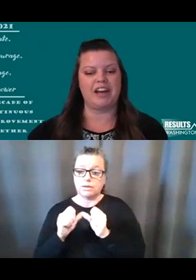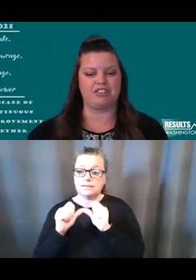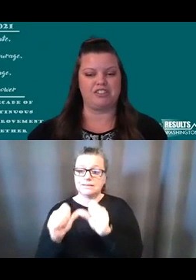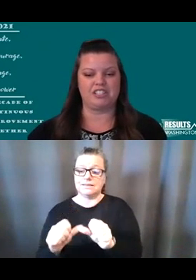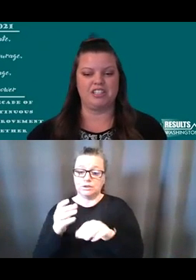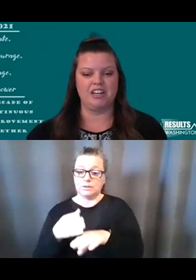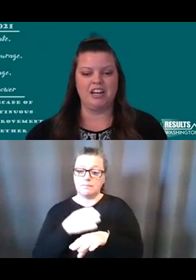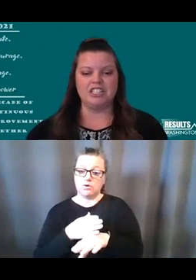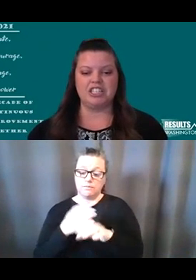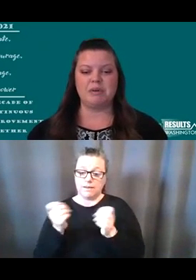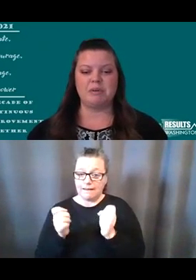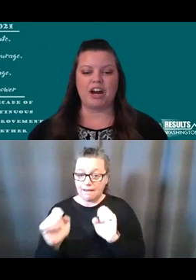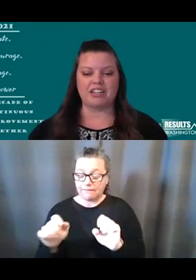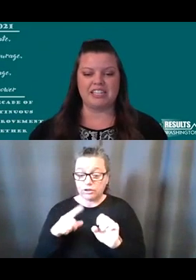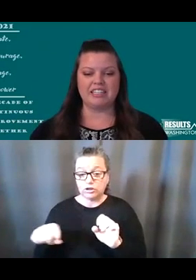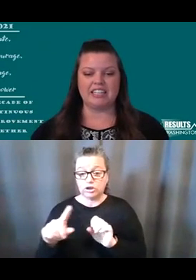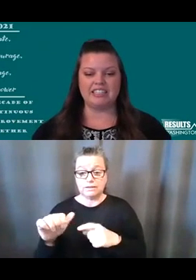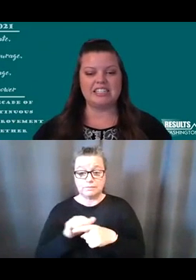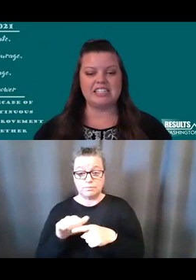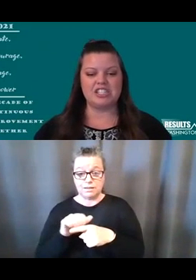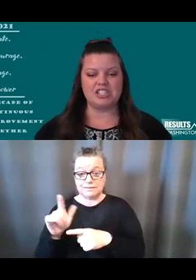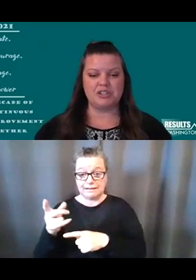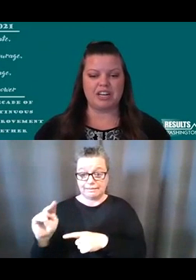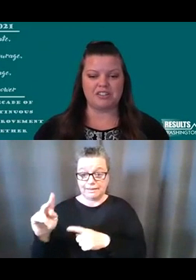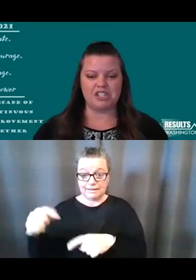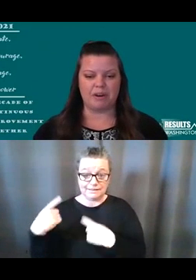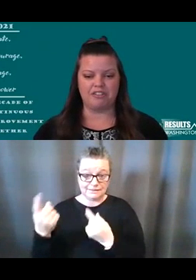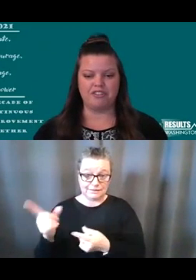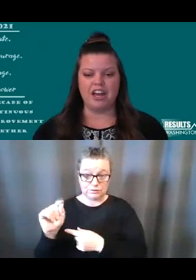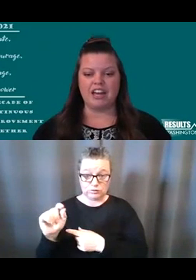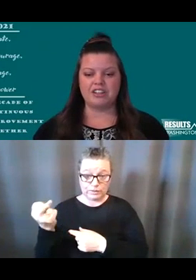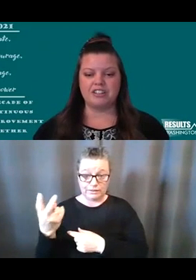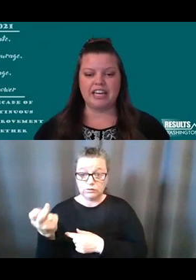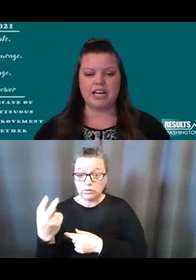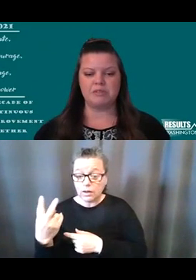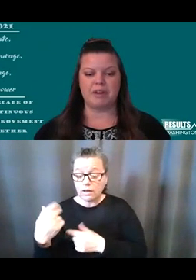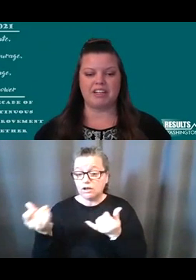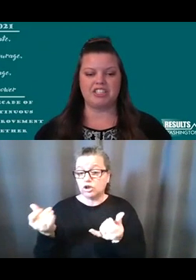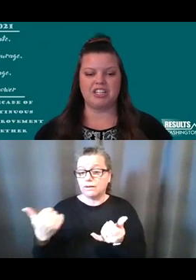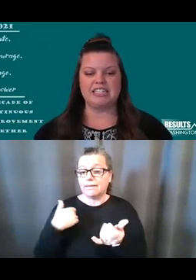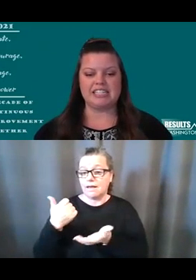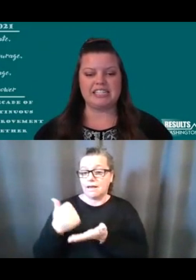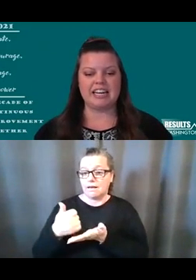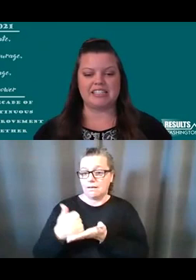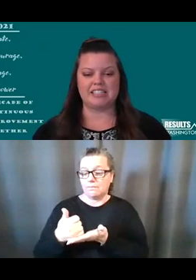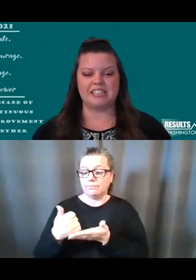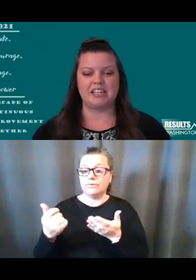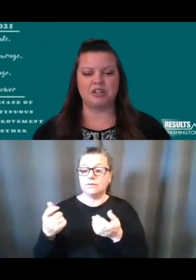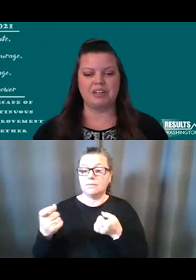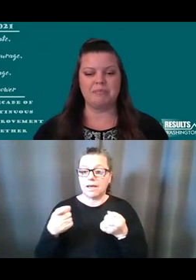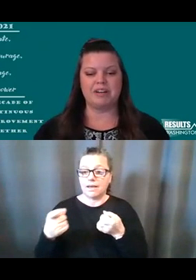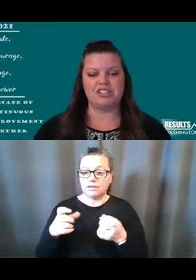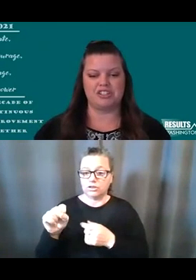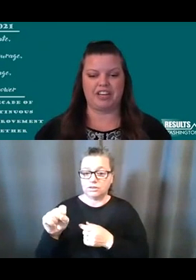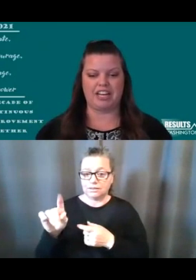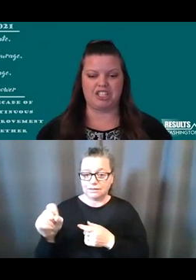improvement efforts. She has been practicing lean since 2012 and currently helps manage DCS's